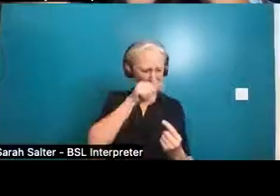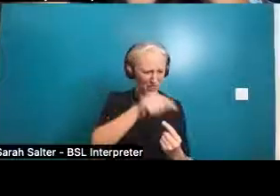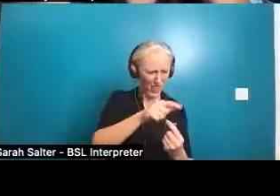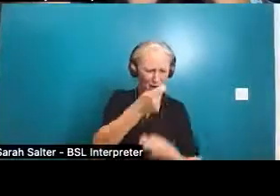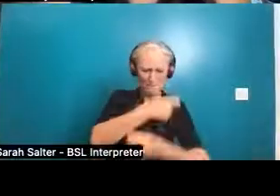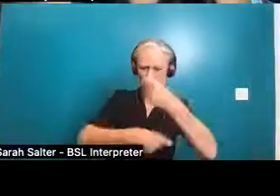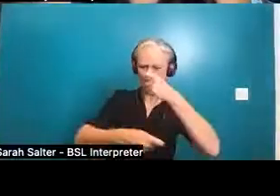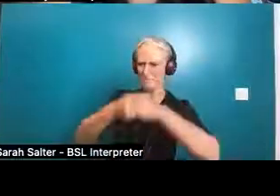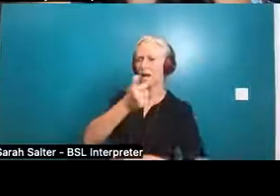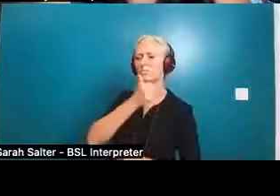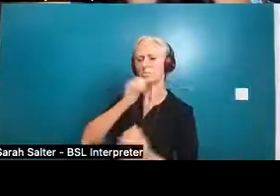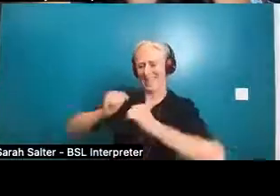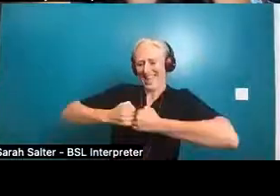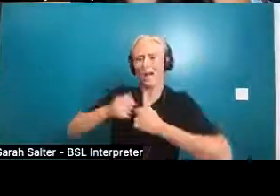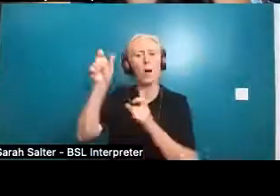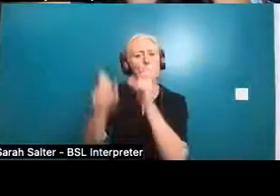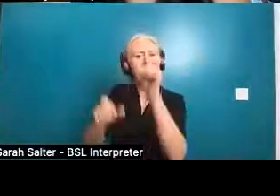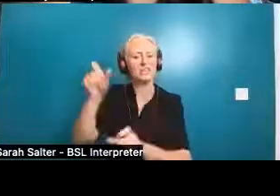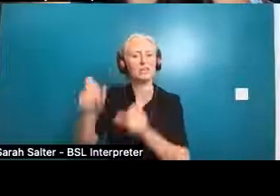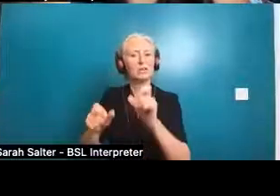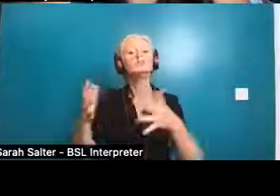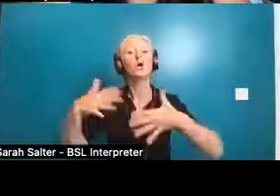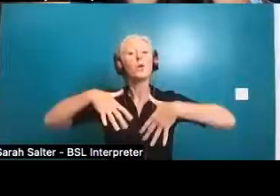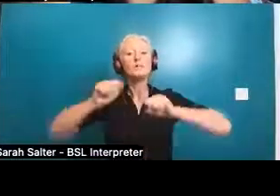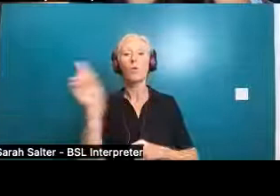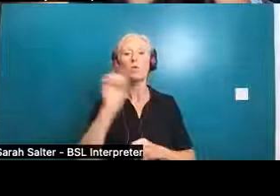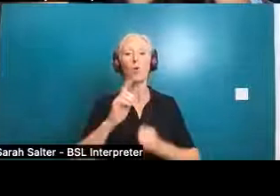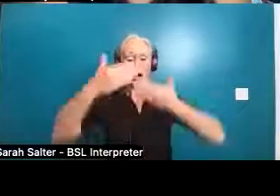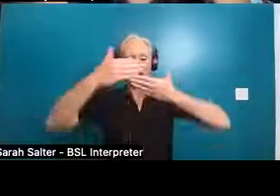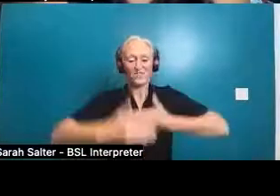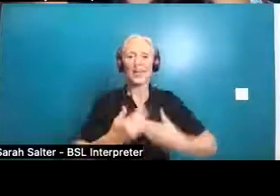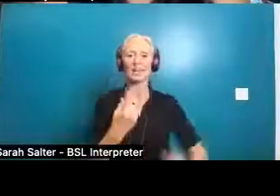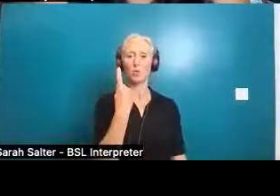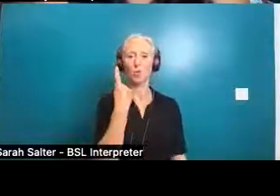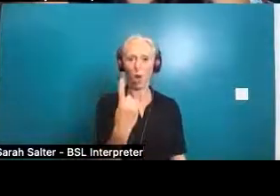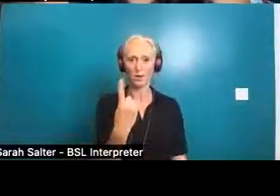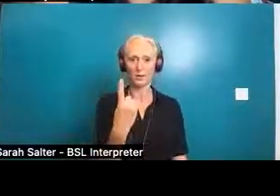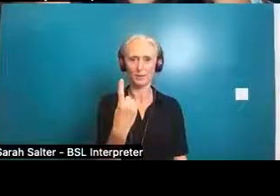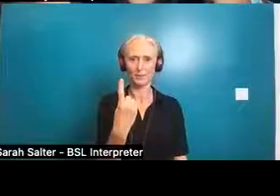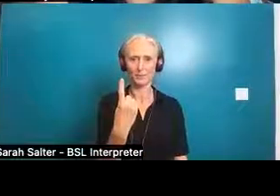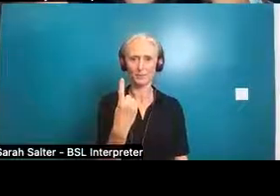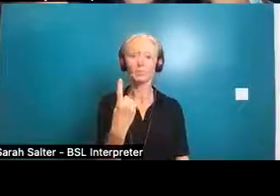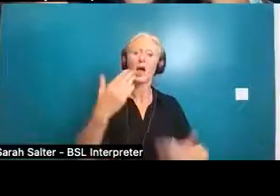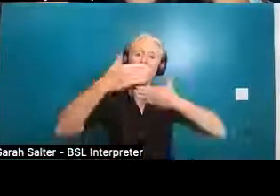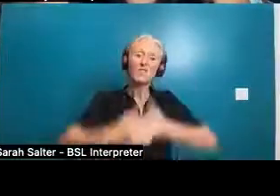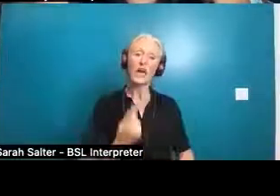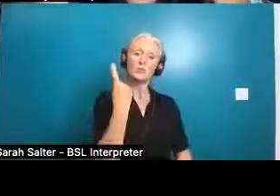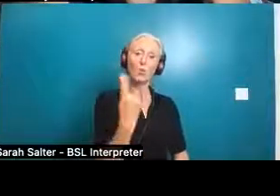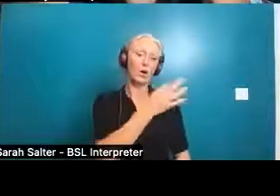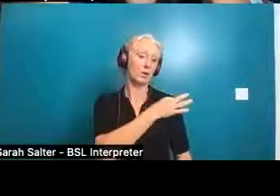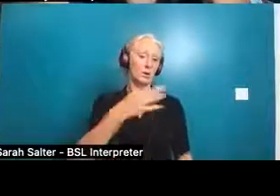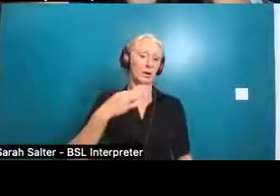begin with, we have to start with a phase 1 clinical trial. So a phase 1 clinical trial is all